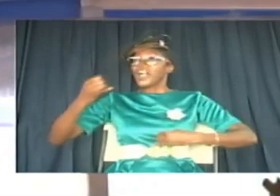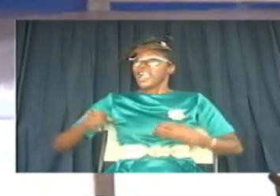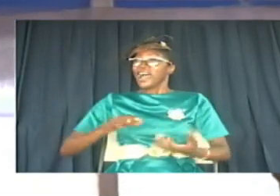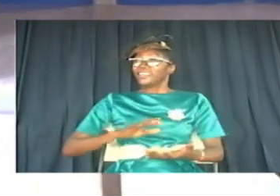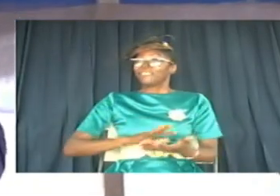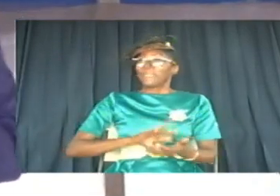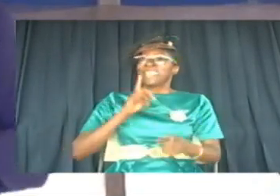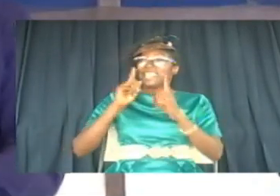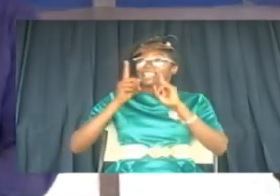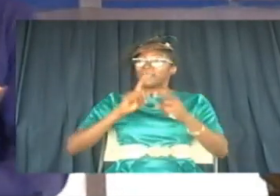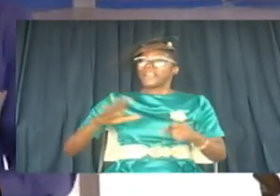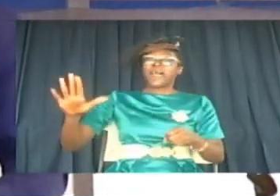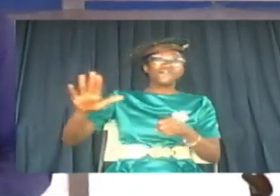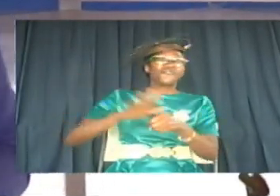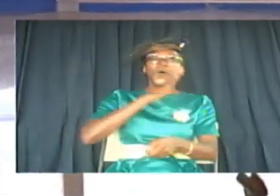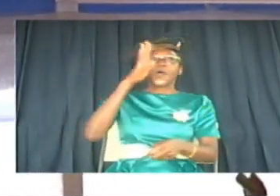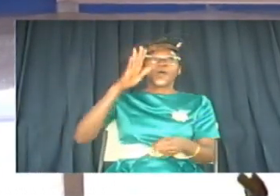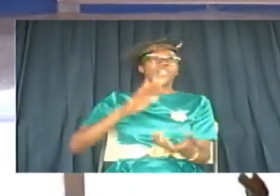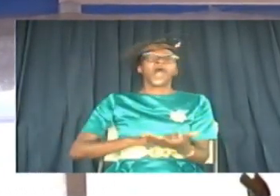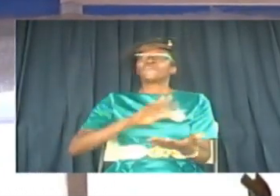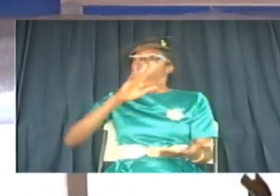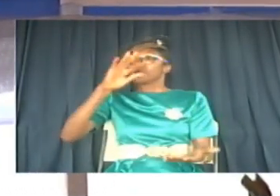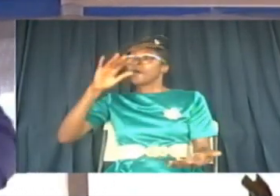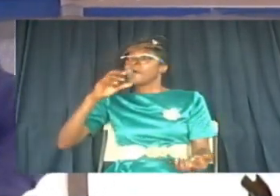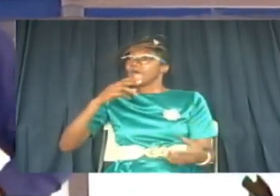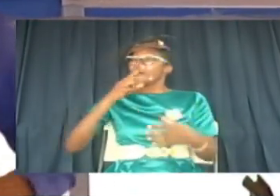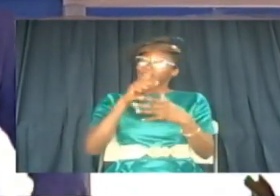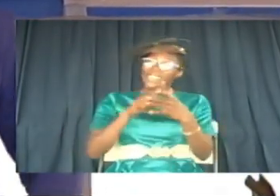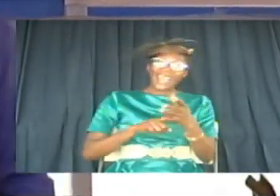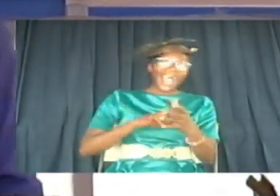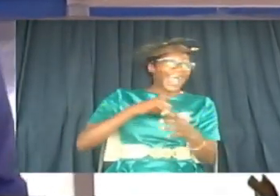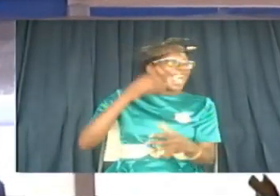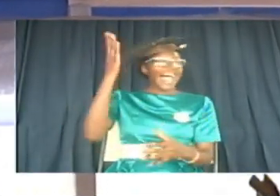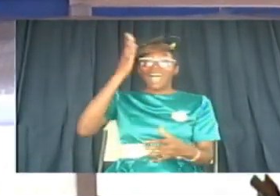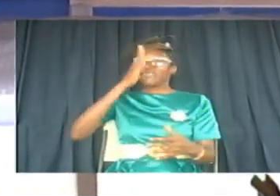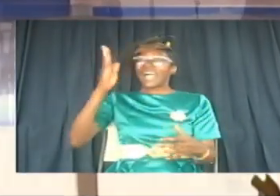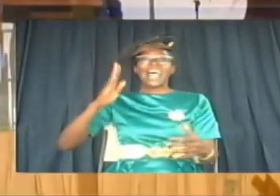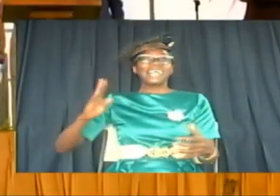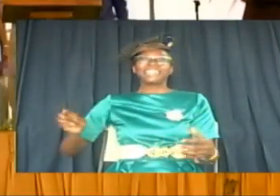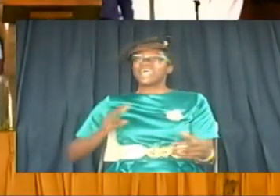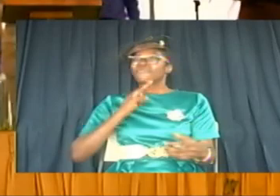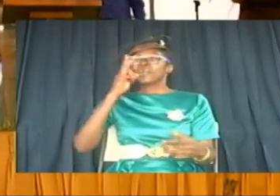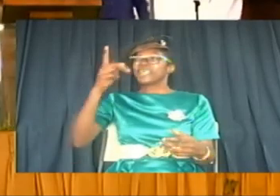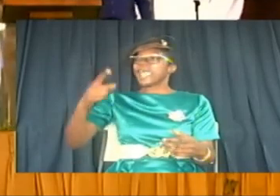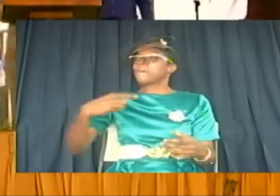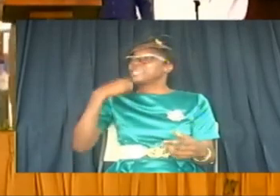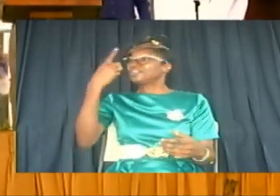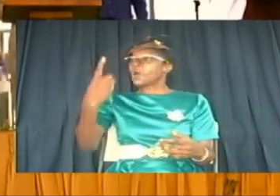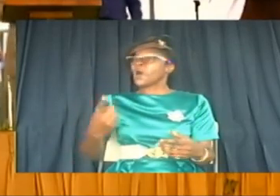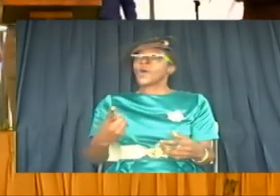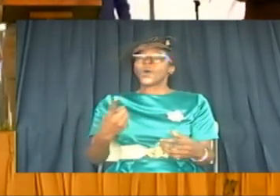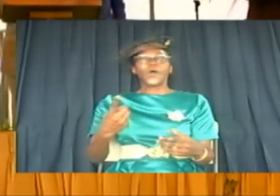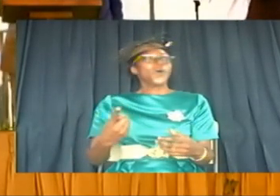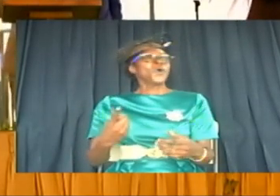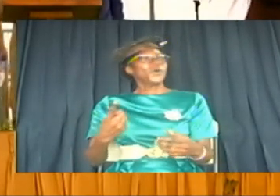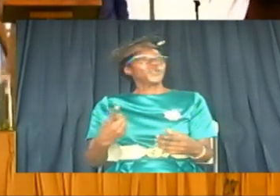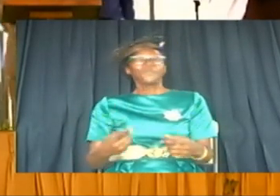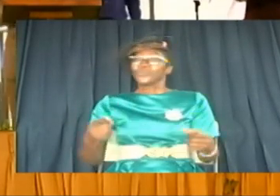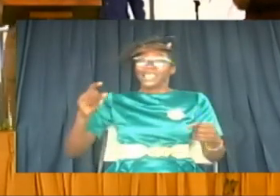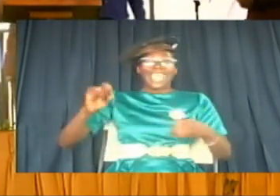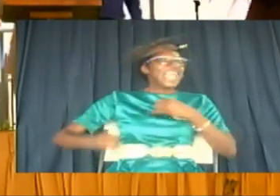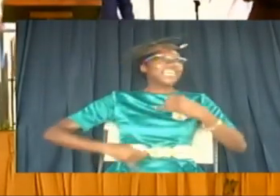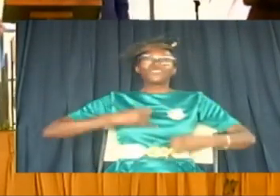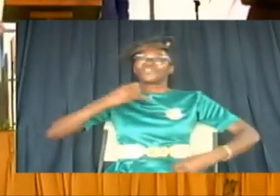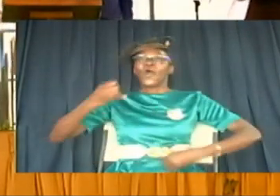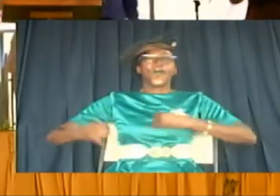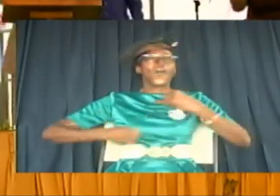joy unspeakable and full of glory that has never yet been told.